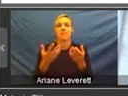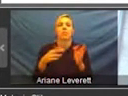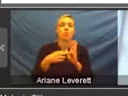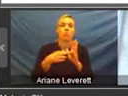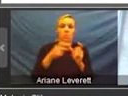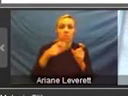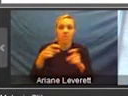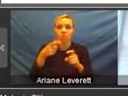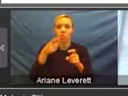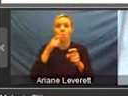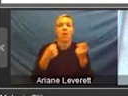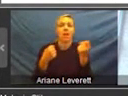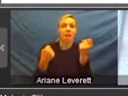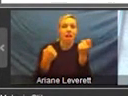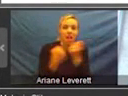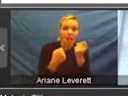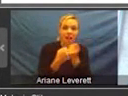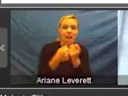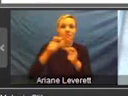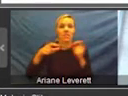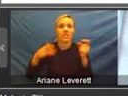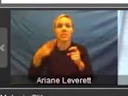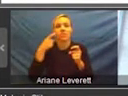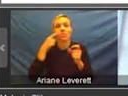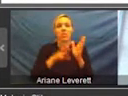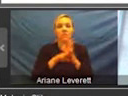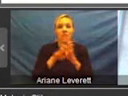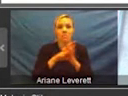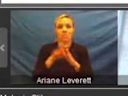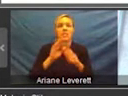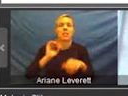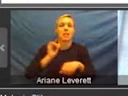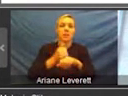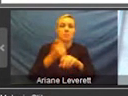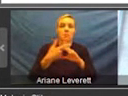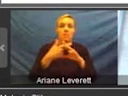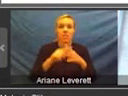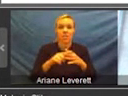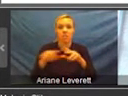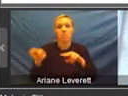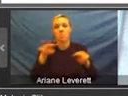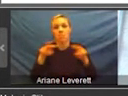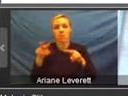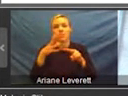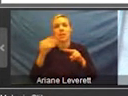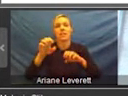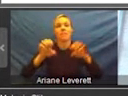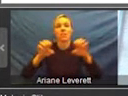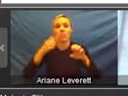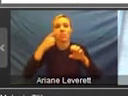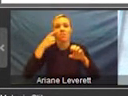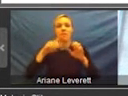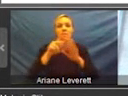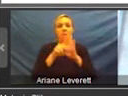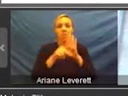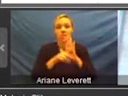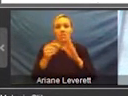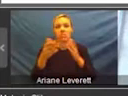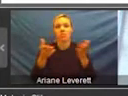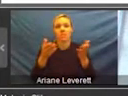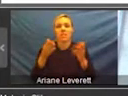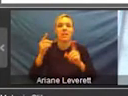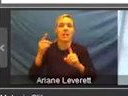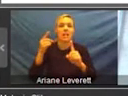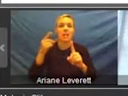of policies and services aimed at facilitating learners' access to inclusive education